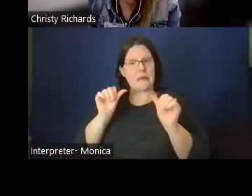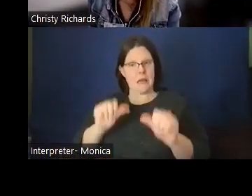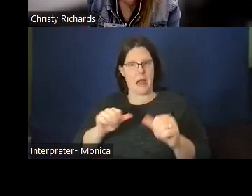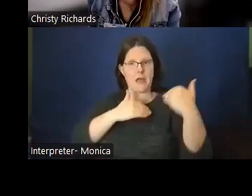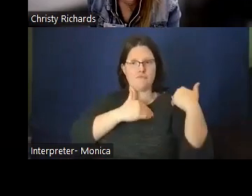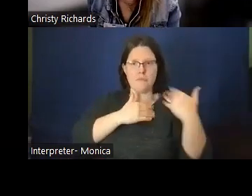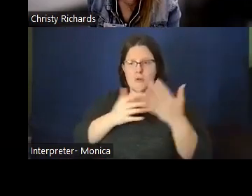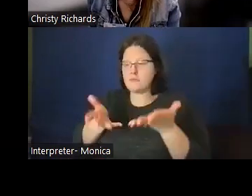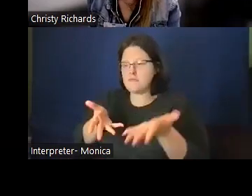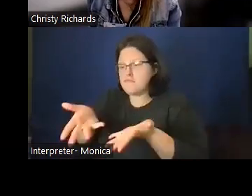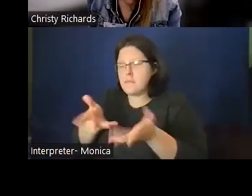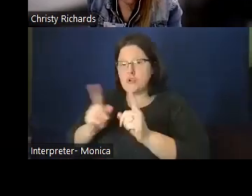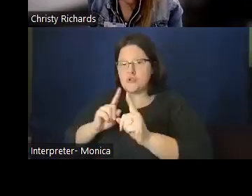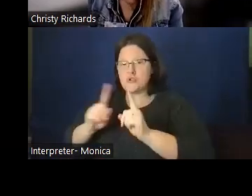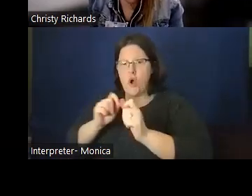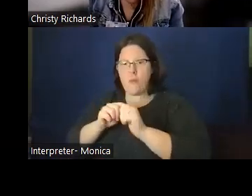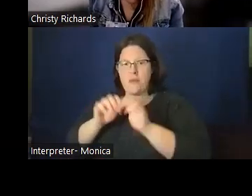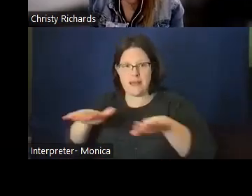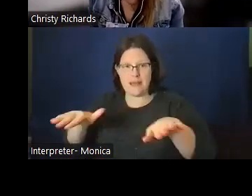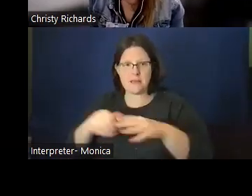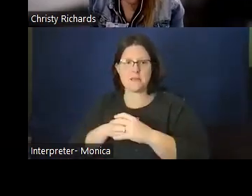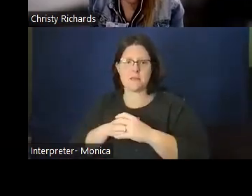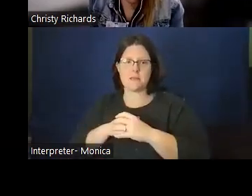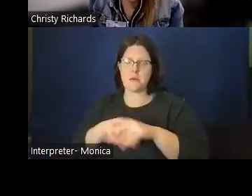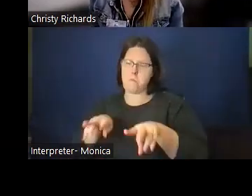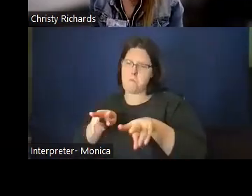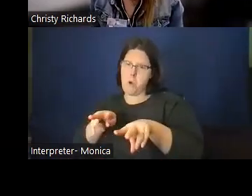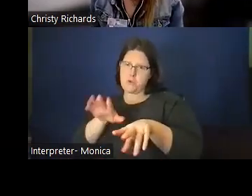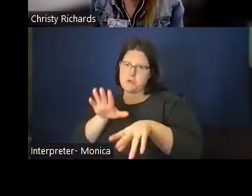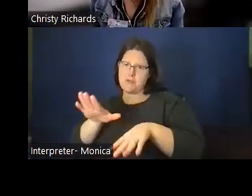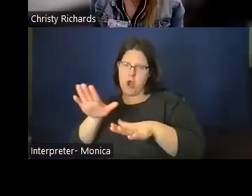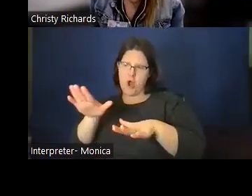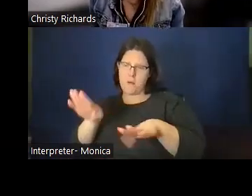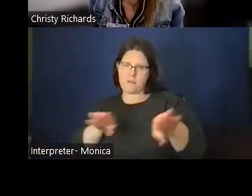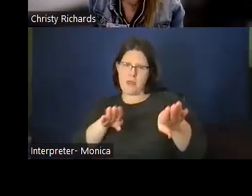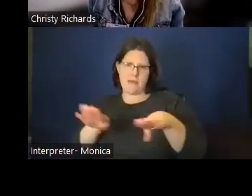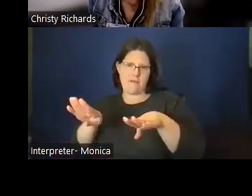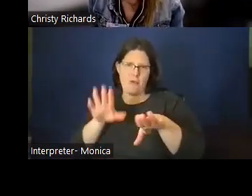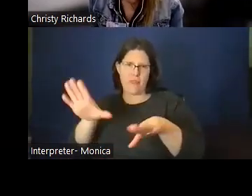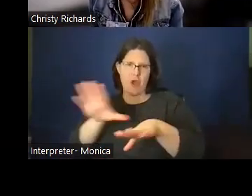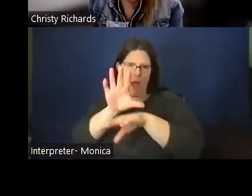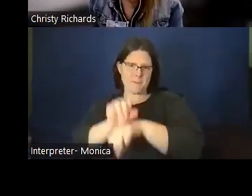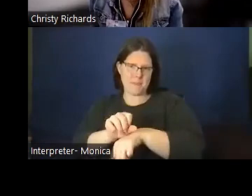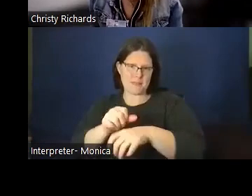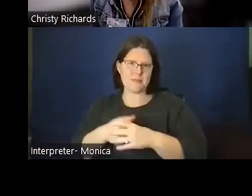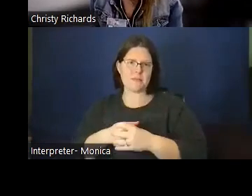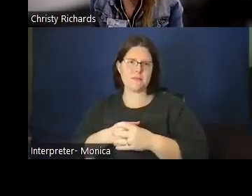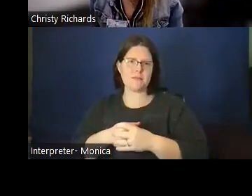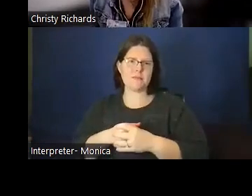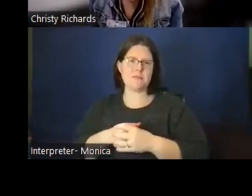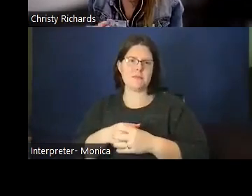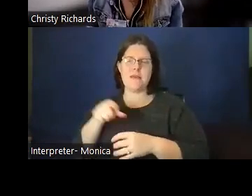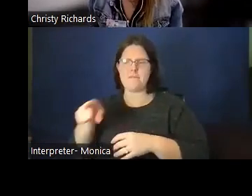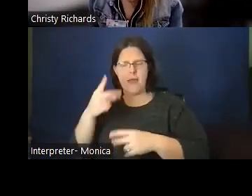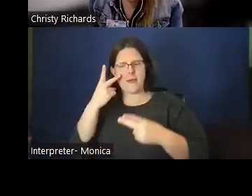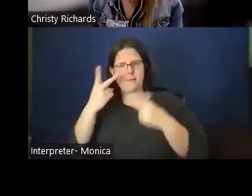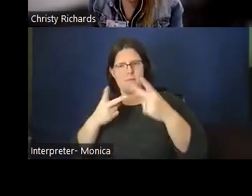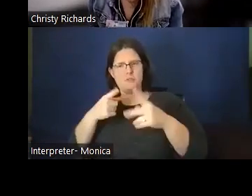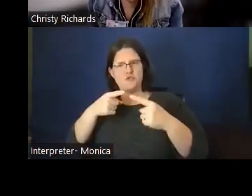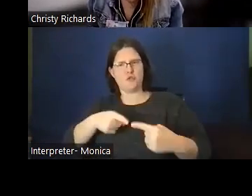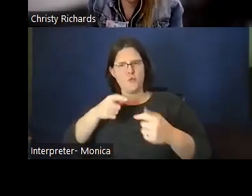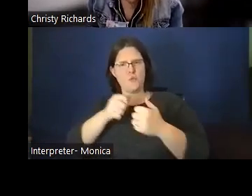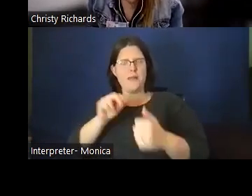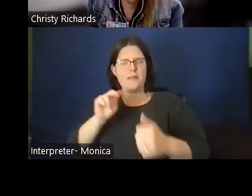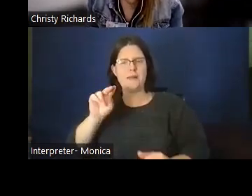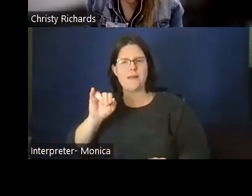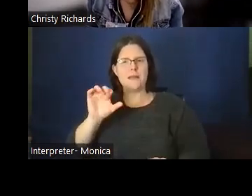dangers of nicotine, monitoring their habits, gentle nudge for those that are struggling with nicotine addiction. Kids raised